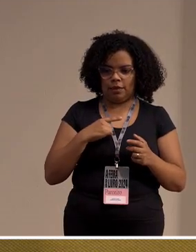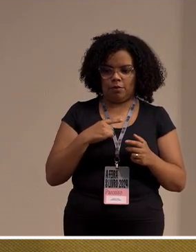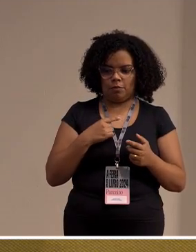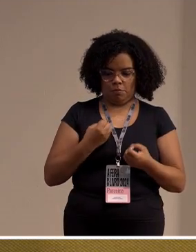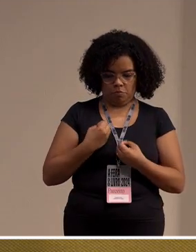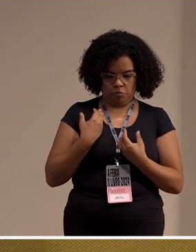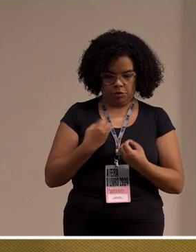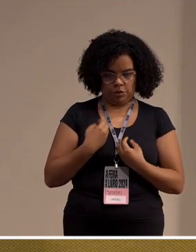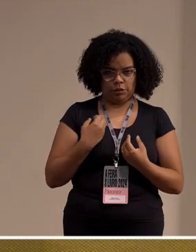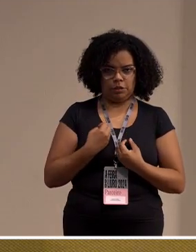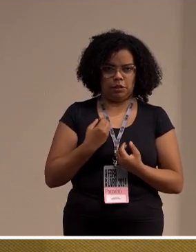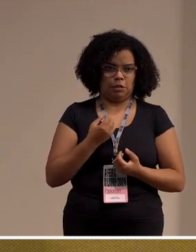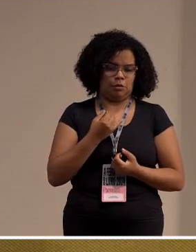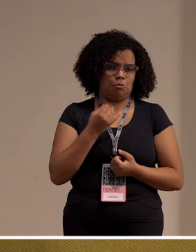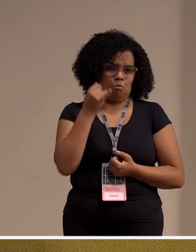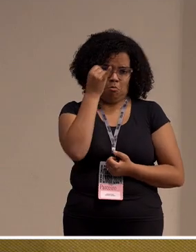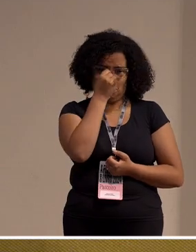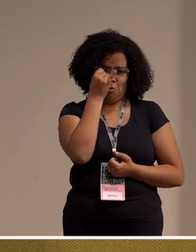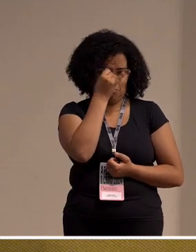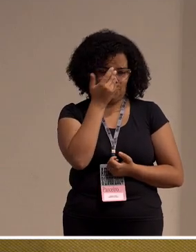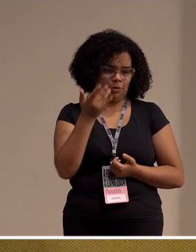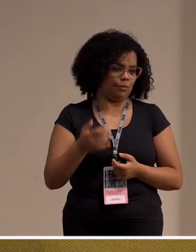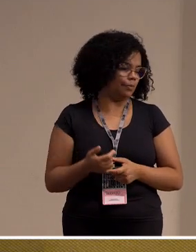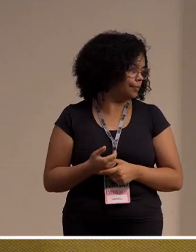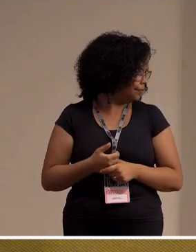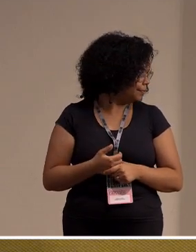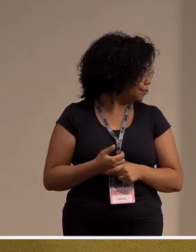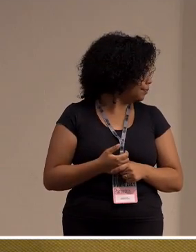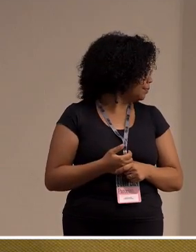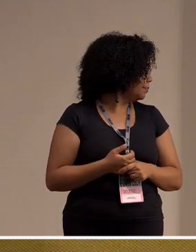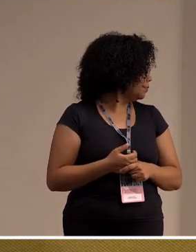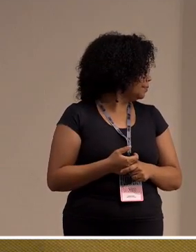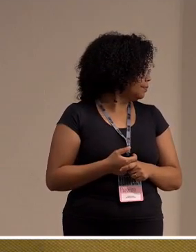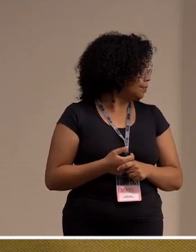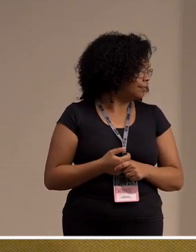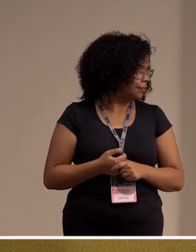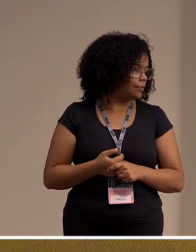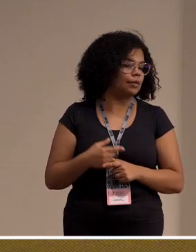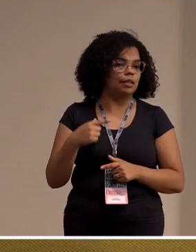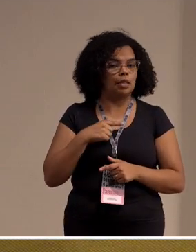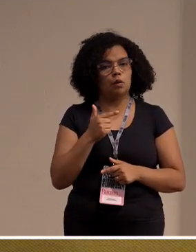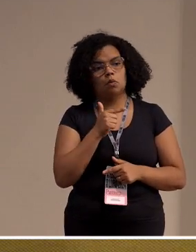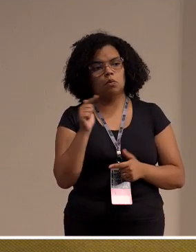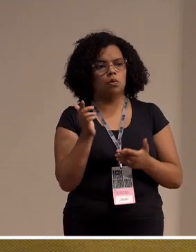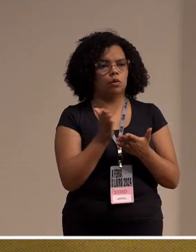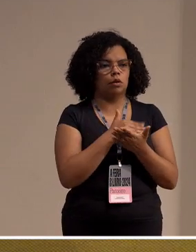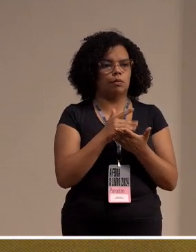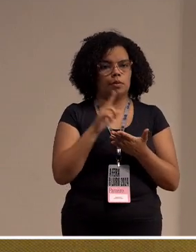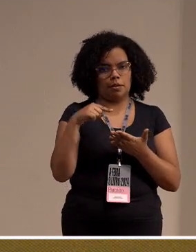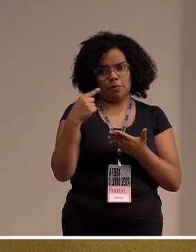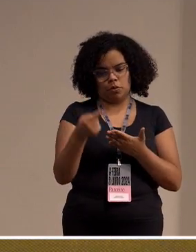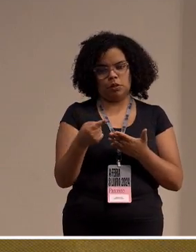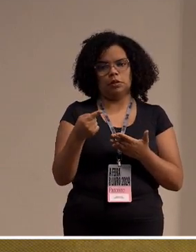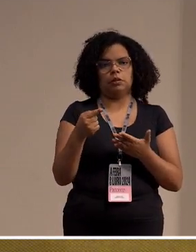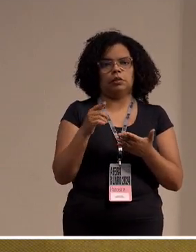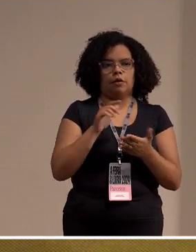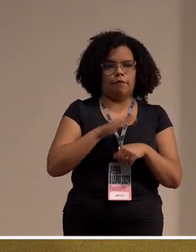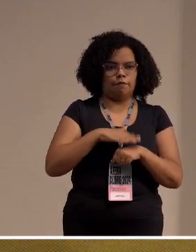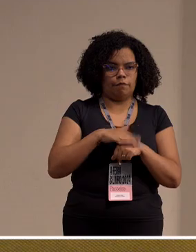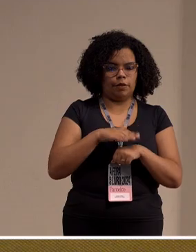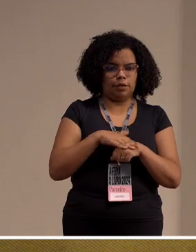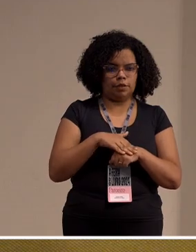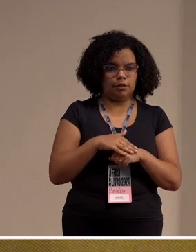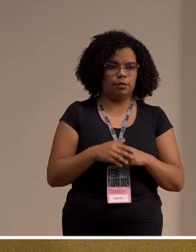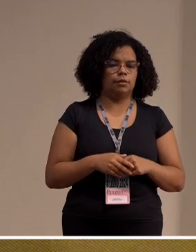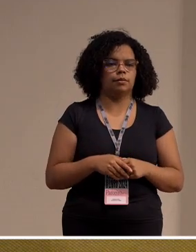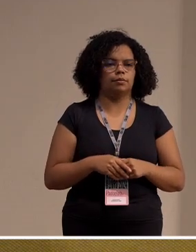called Whose Knees Are These, right? And so they came from nonsense rhymes